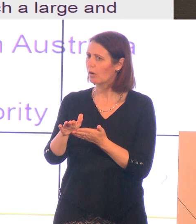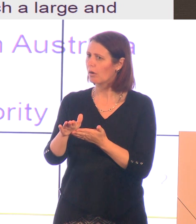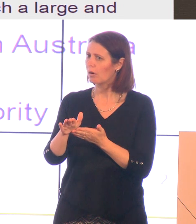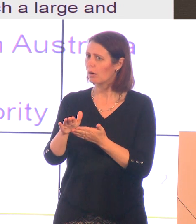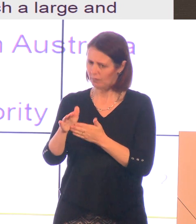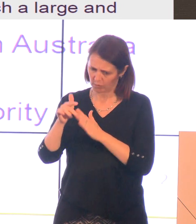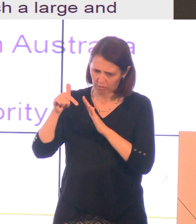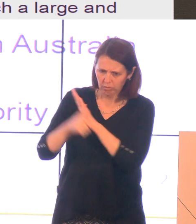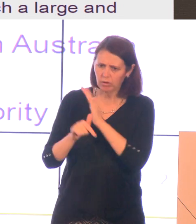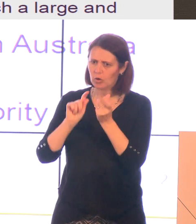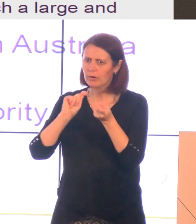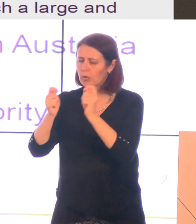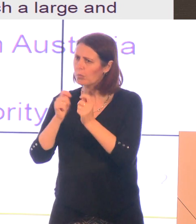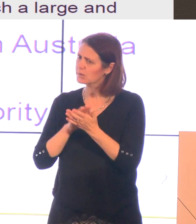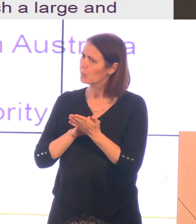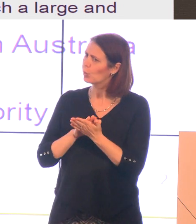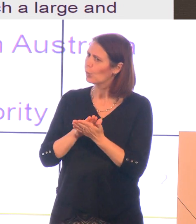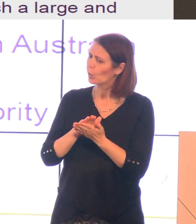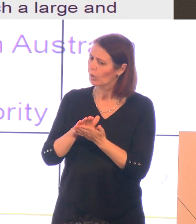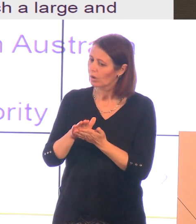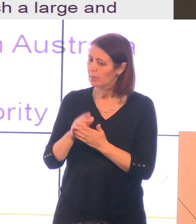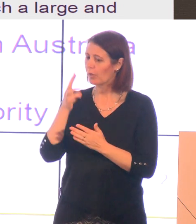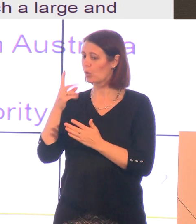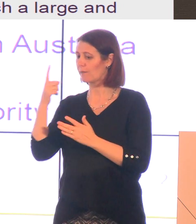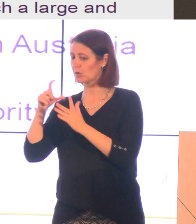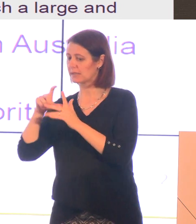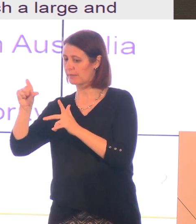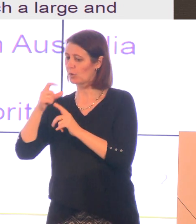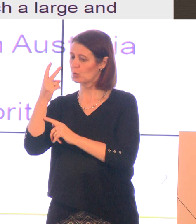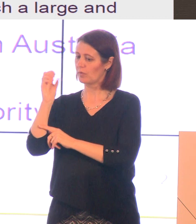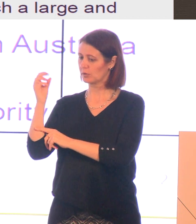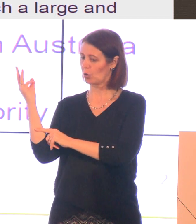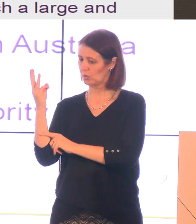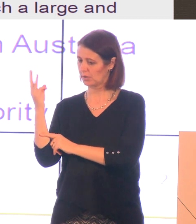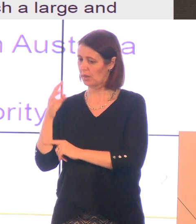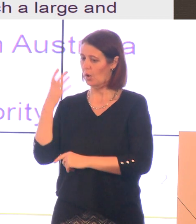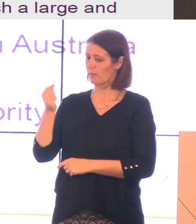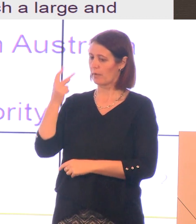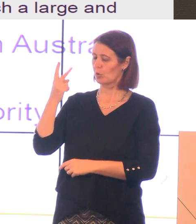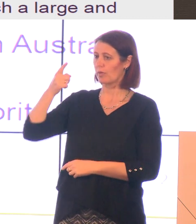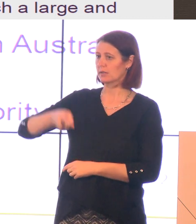and complex reform. As at 31st of December 2013, there were